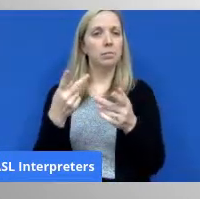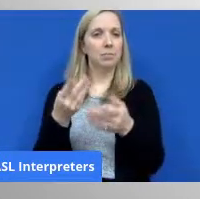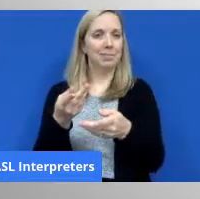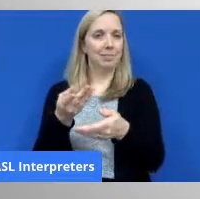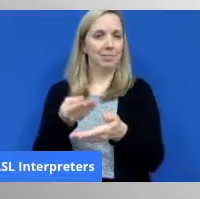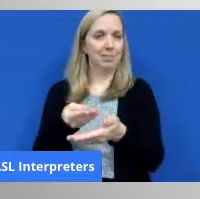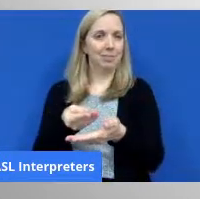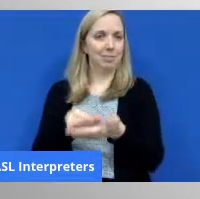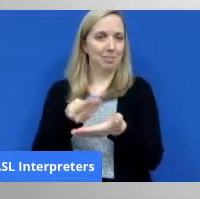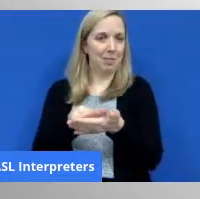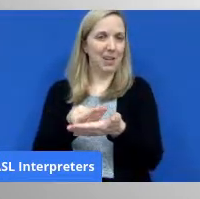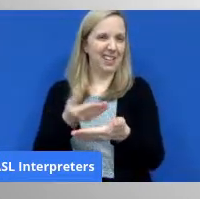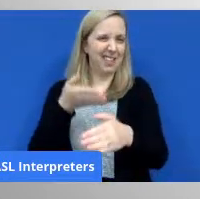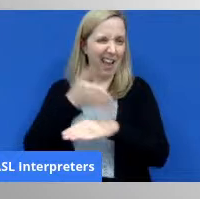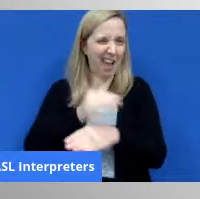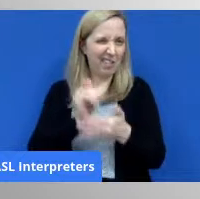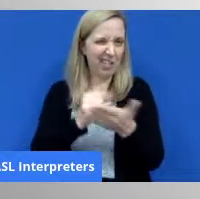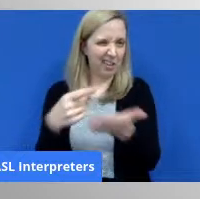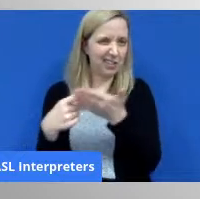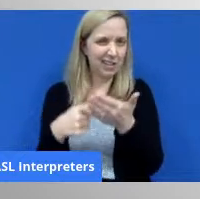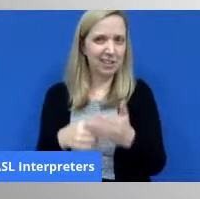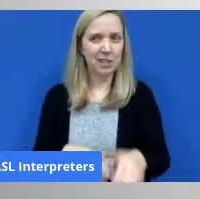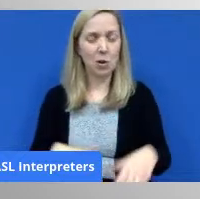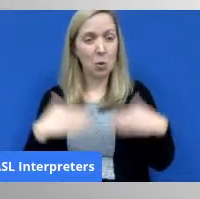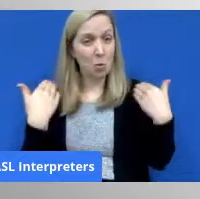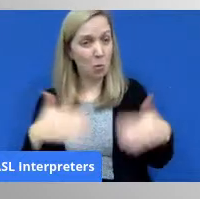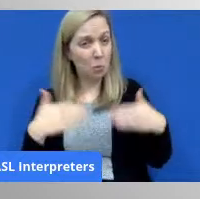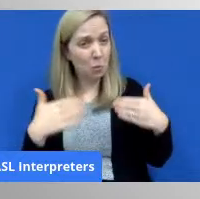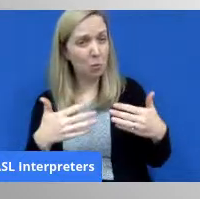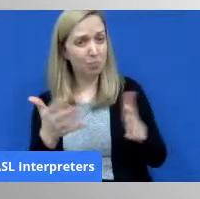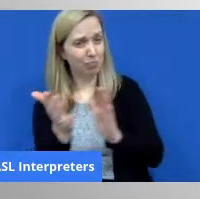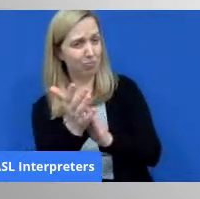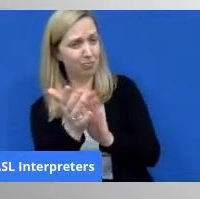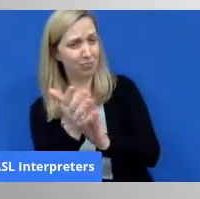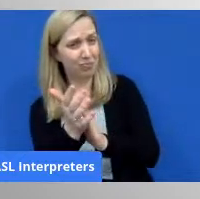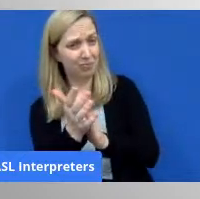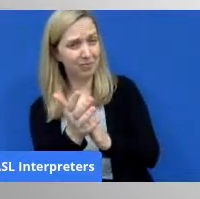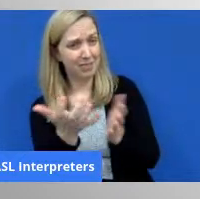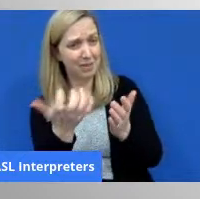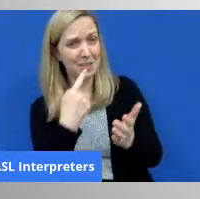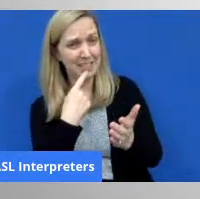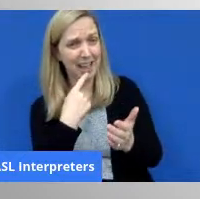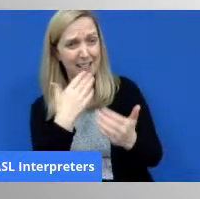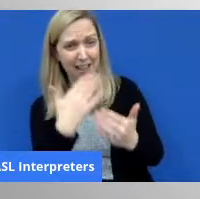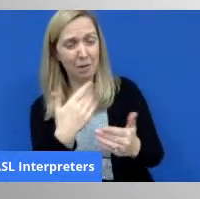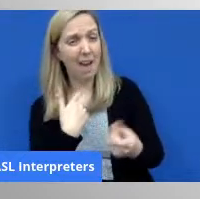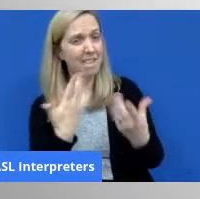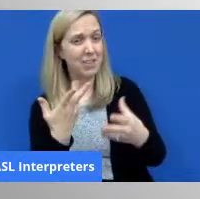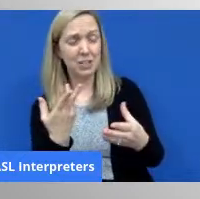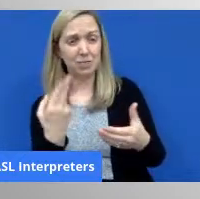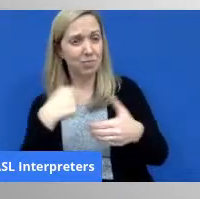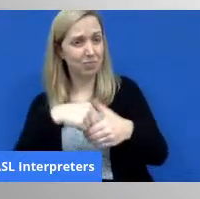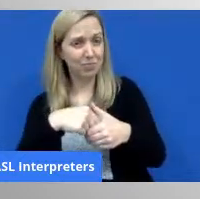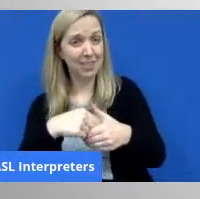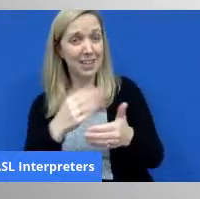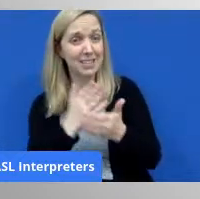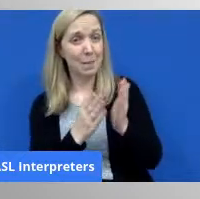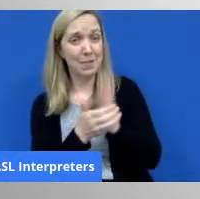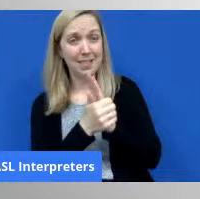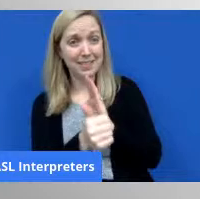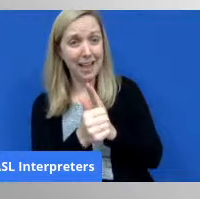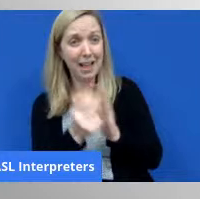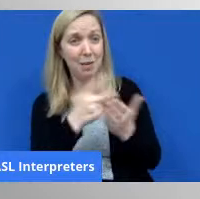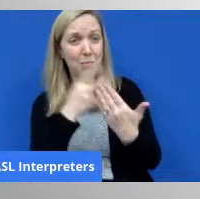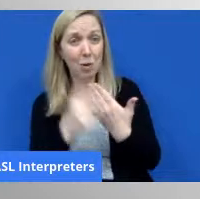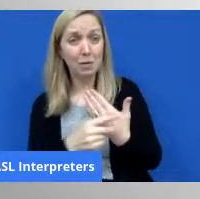Mr. Kilpatrick, I just want to commend you. I've been able to participate in some of the Toddler programs, and my boys visited Grand